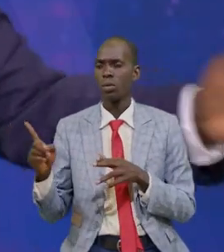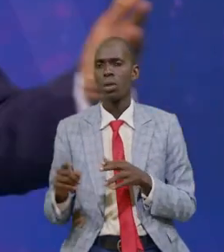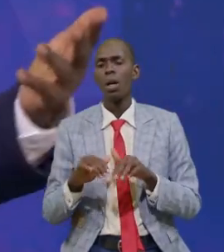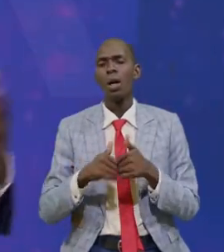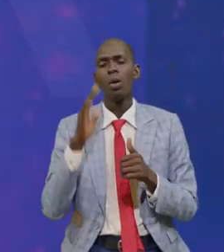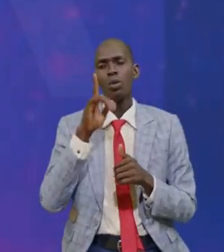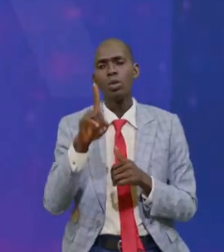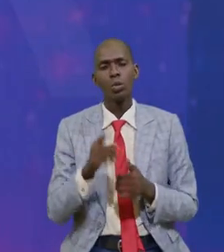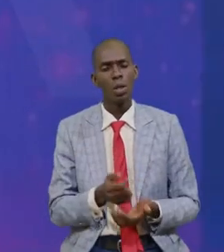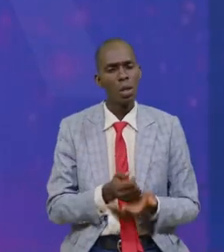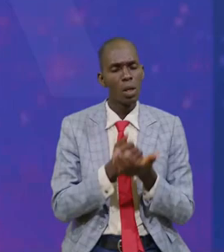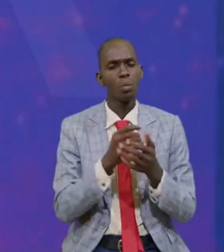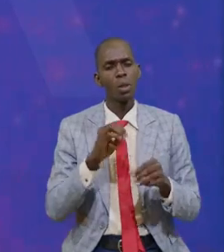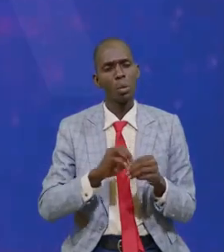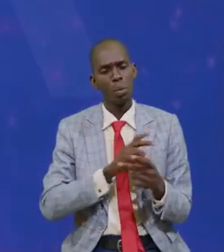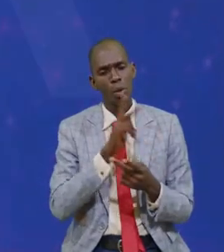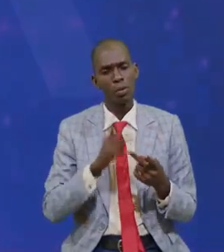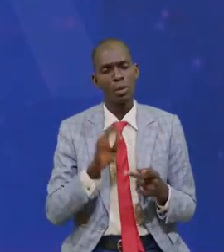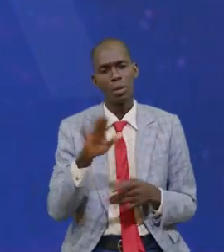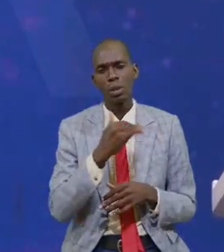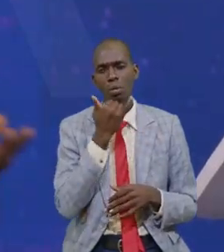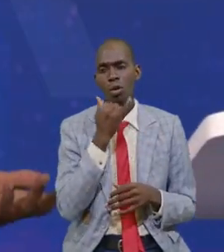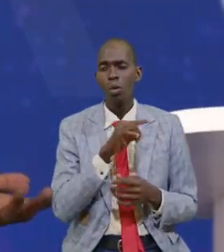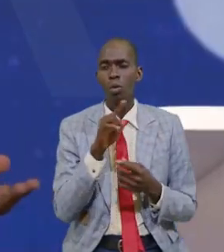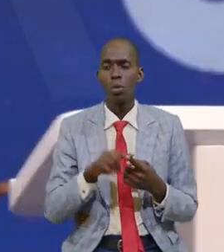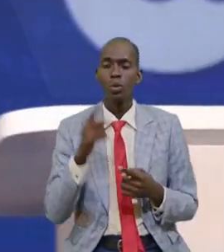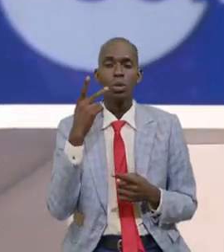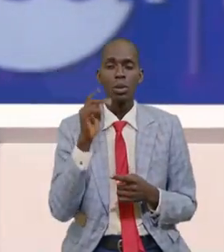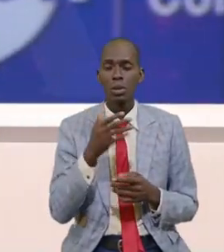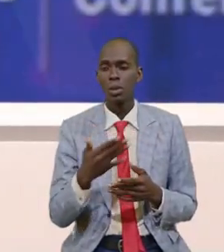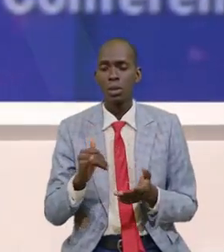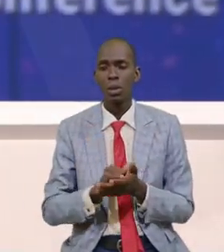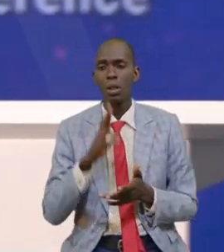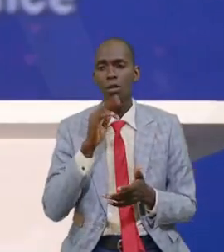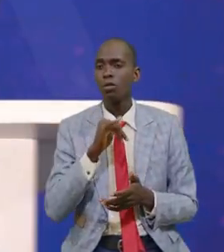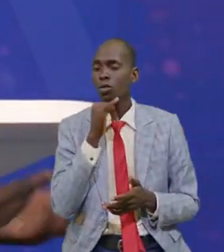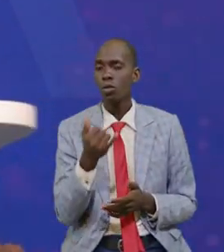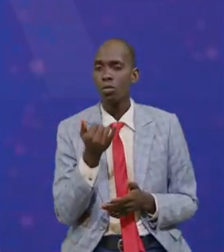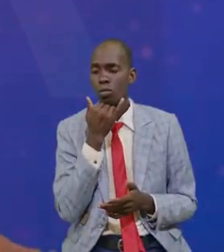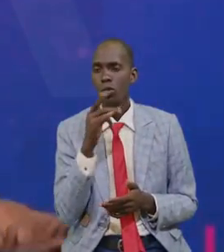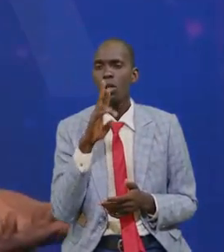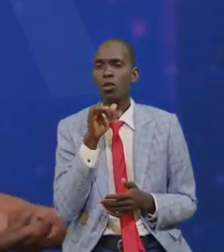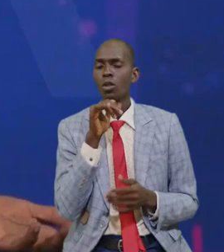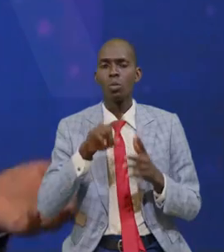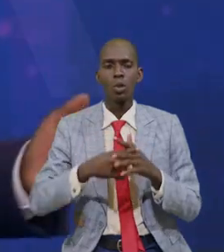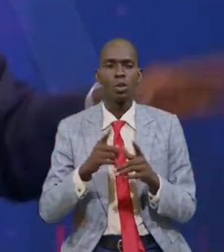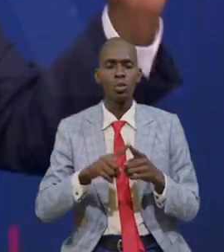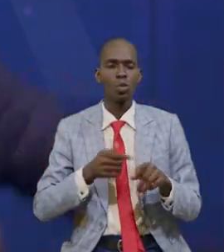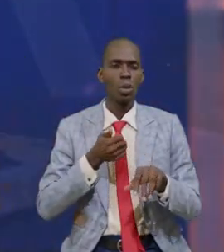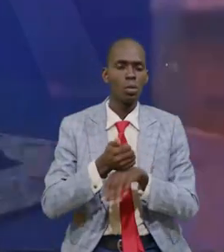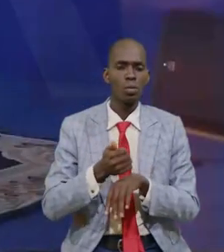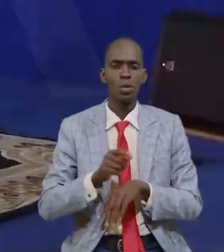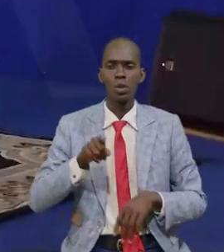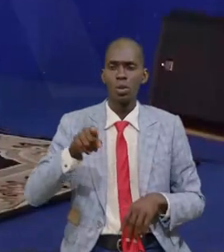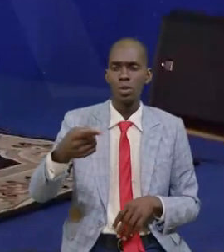imperfection if you run away? When you see any imperfection, you're not to complain. You're not to blame people. You're not to criticize people. And you're